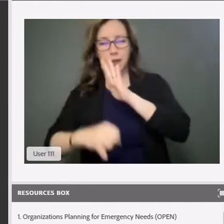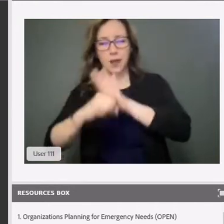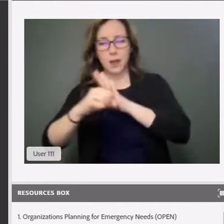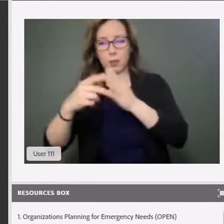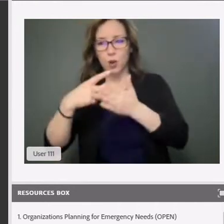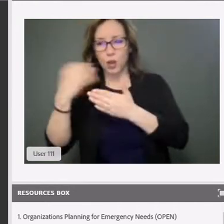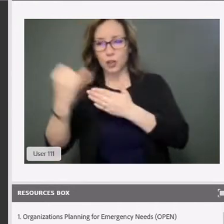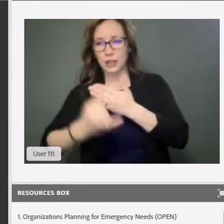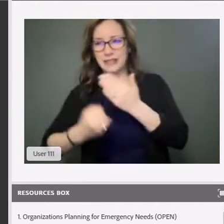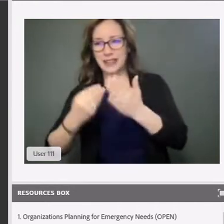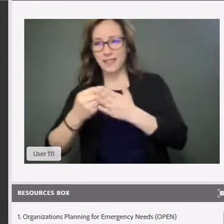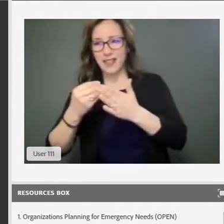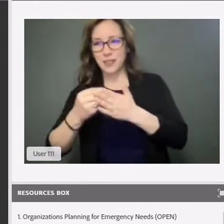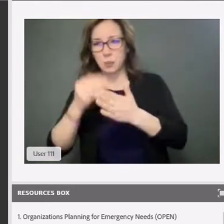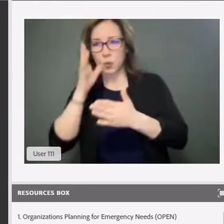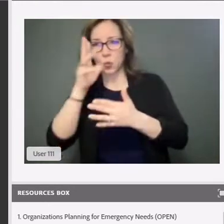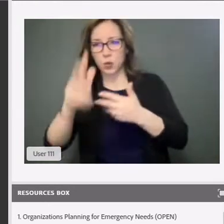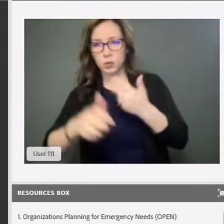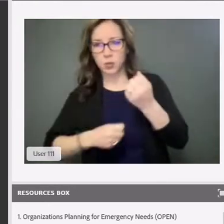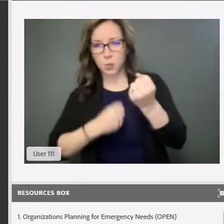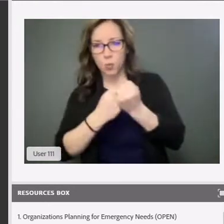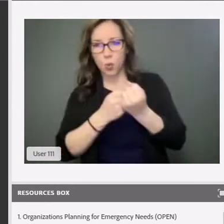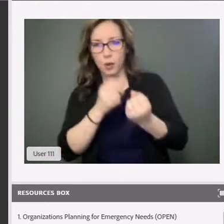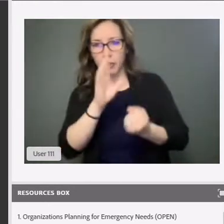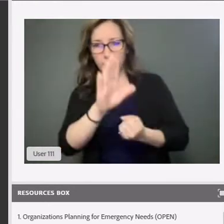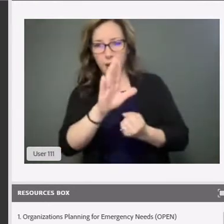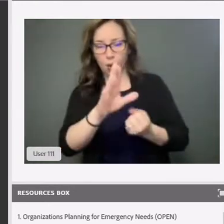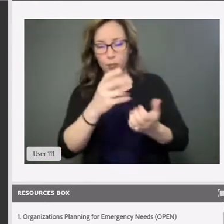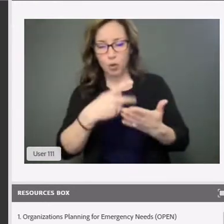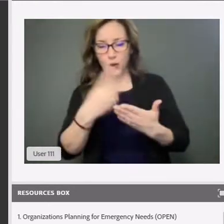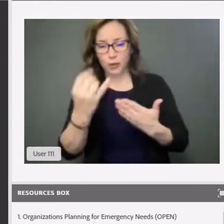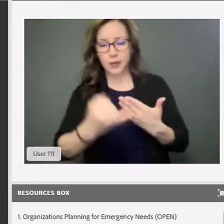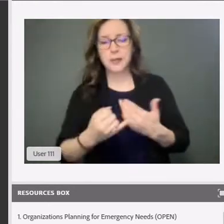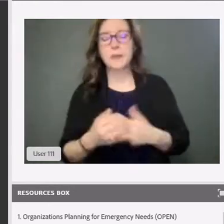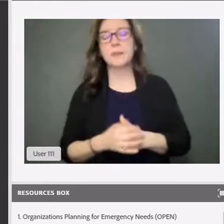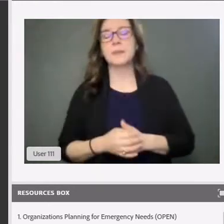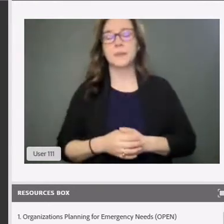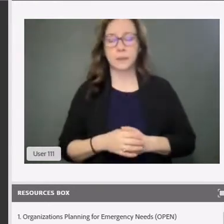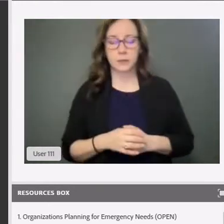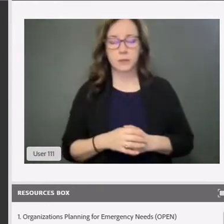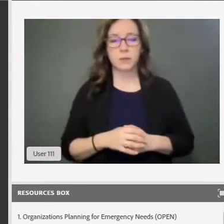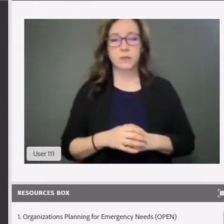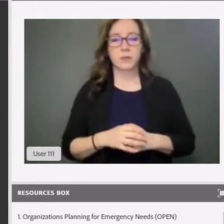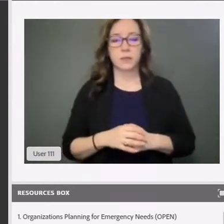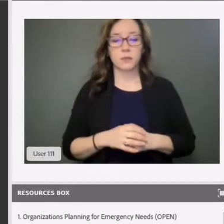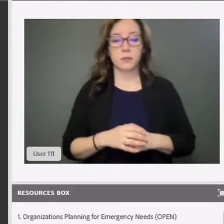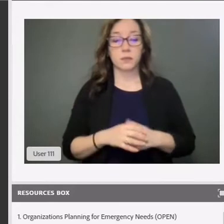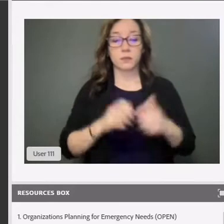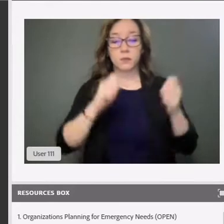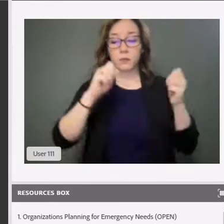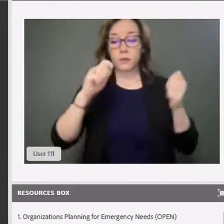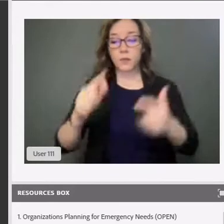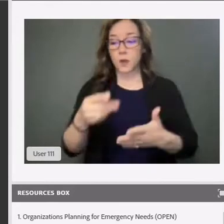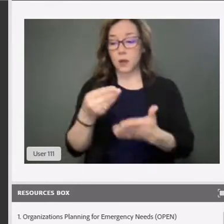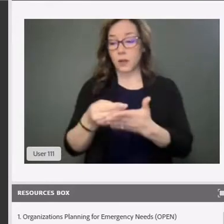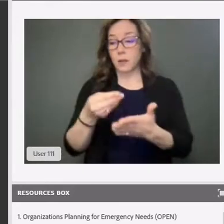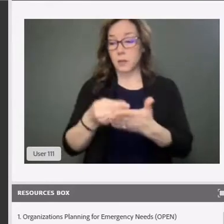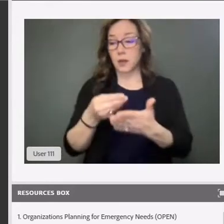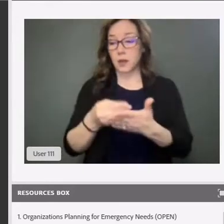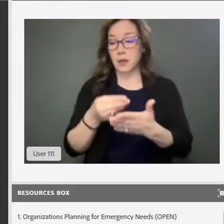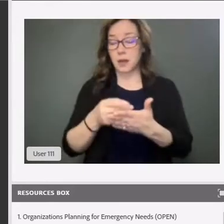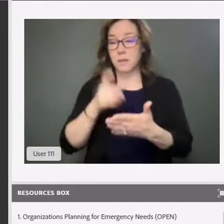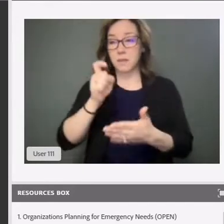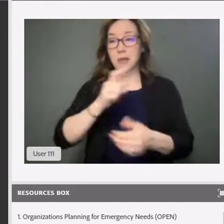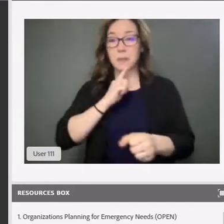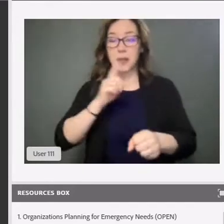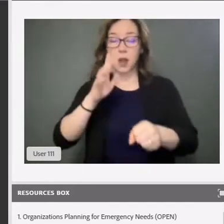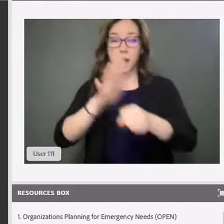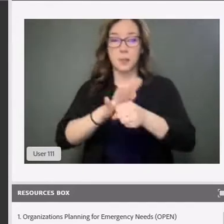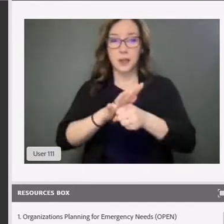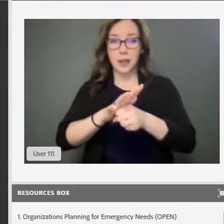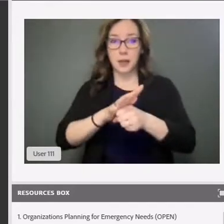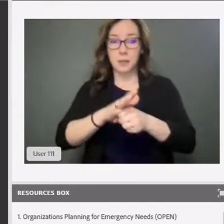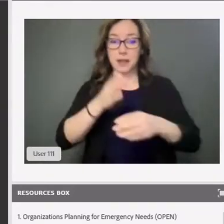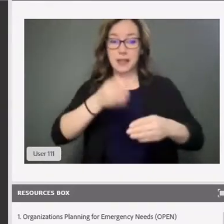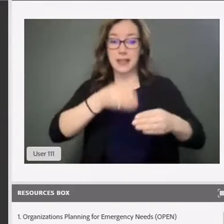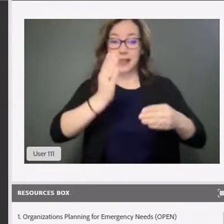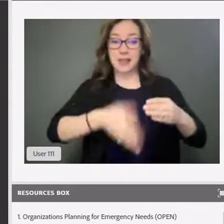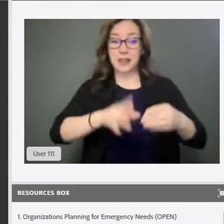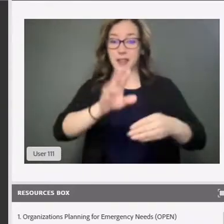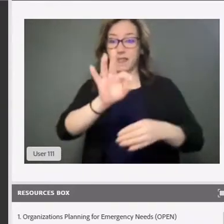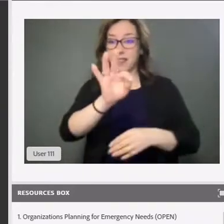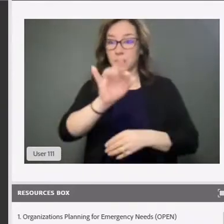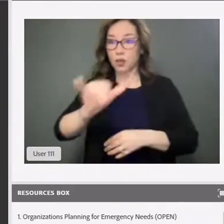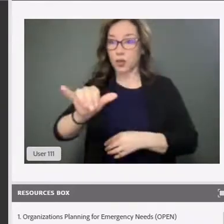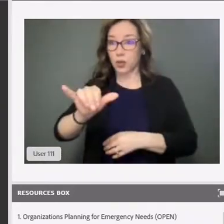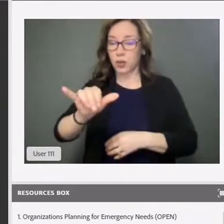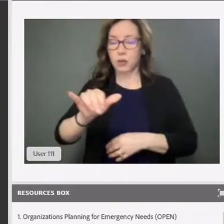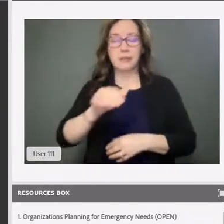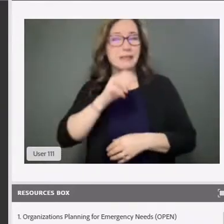will support the funding that they will get. And all of this money has to be obligated by the end of the fiscal year. But like I